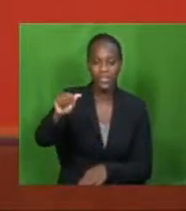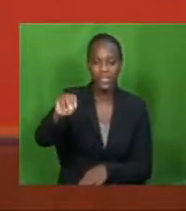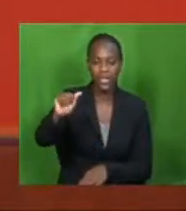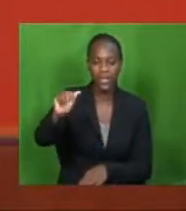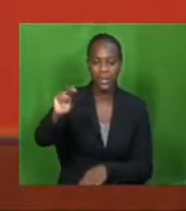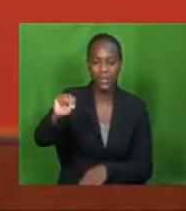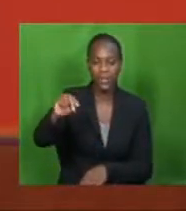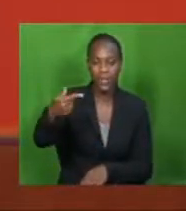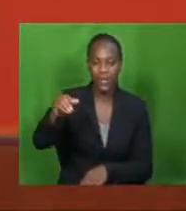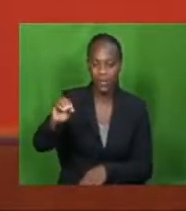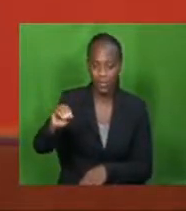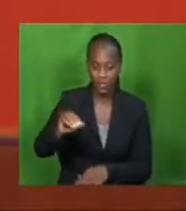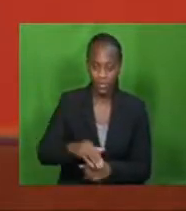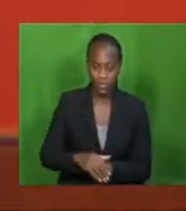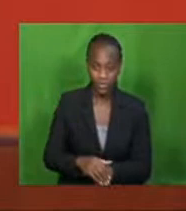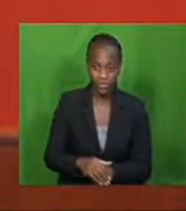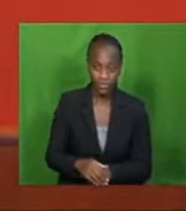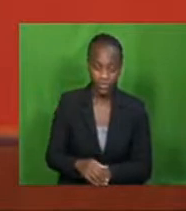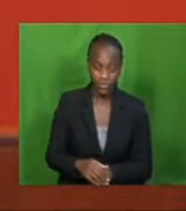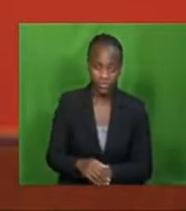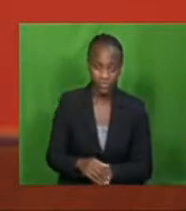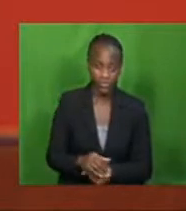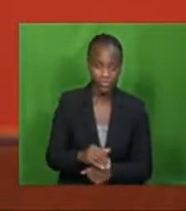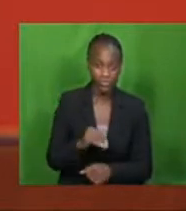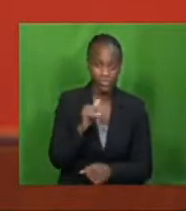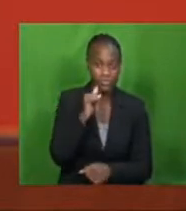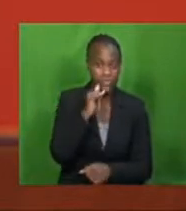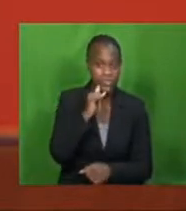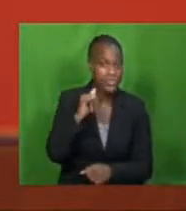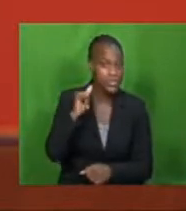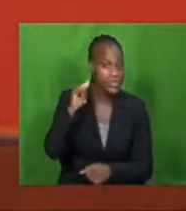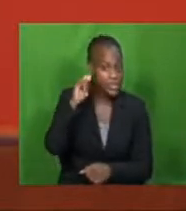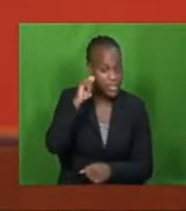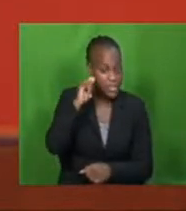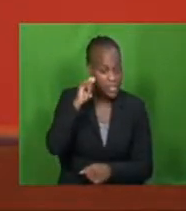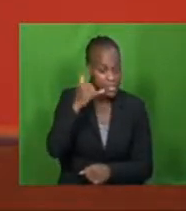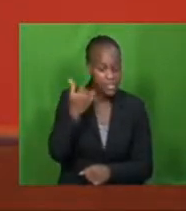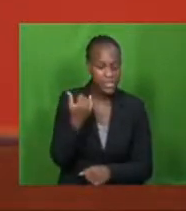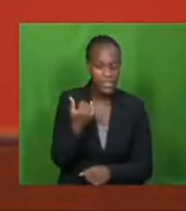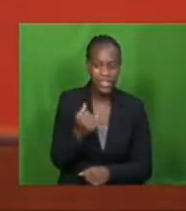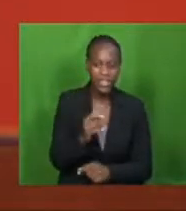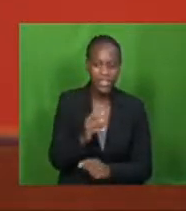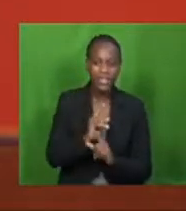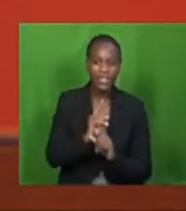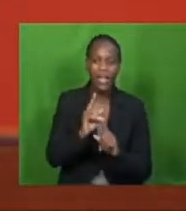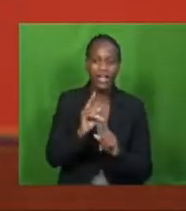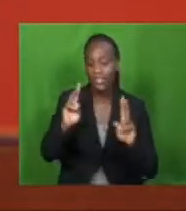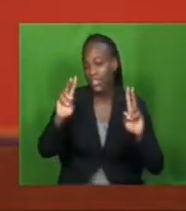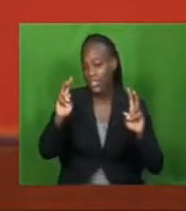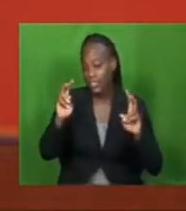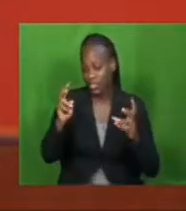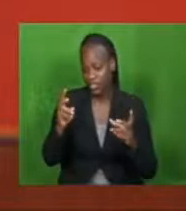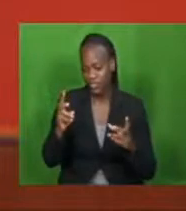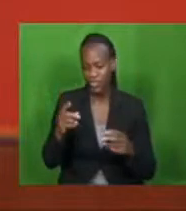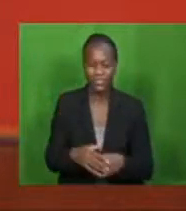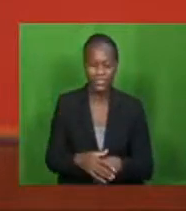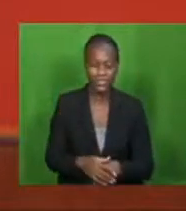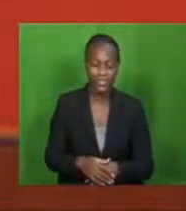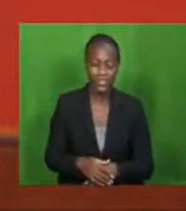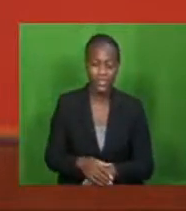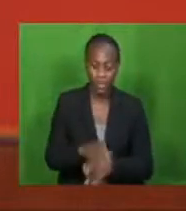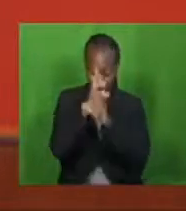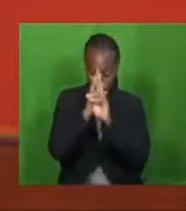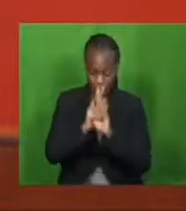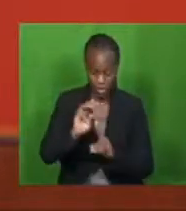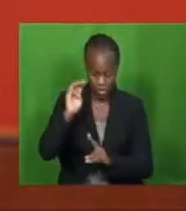Yesterday, he responded to Rosewood Member of Parliament. So, Honourable Minister, the floor is